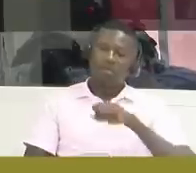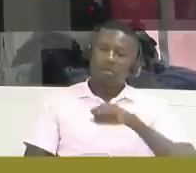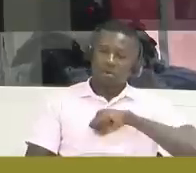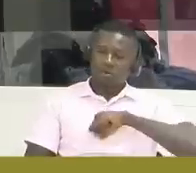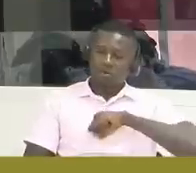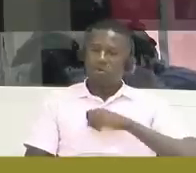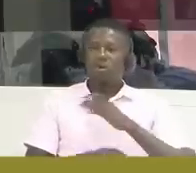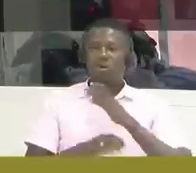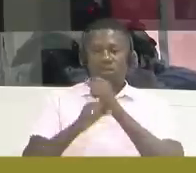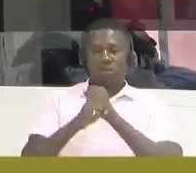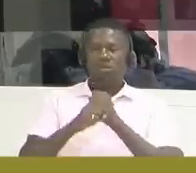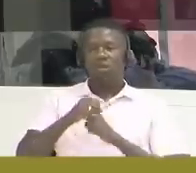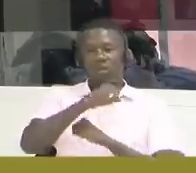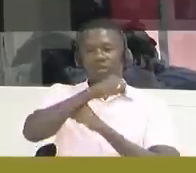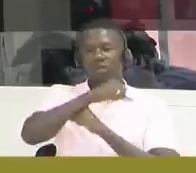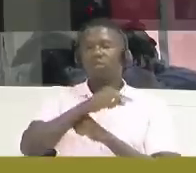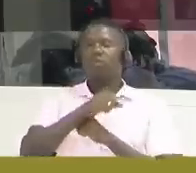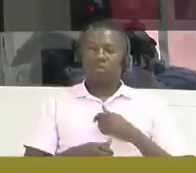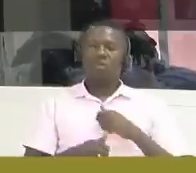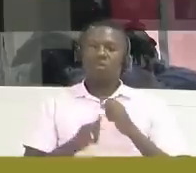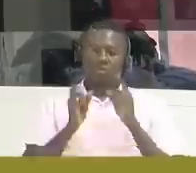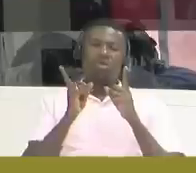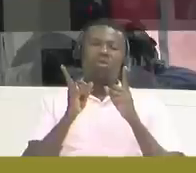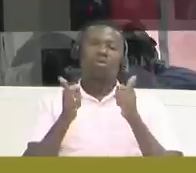was coping.